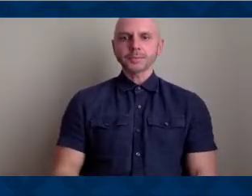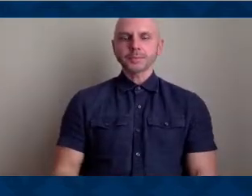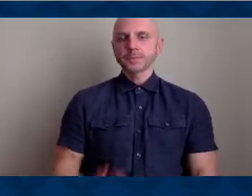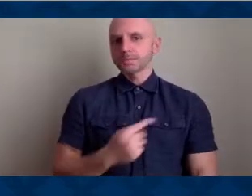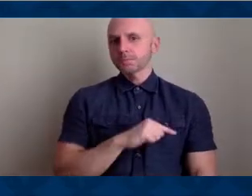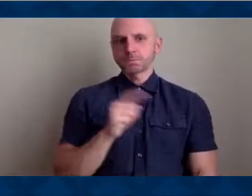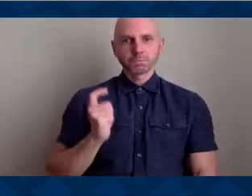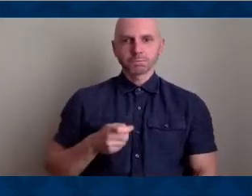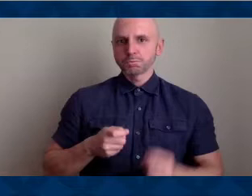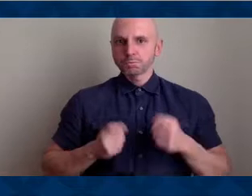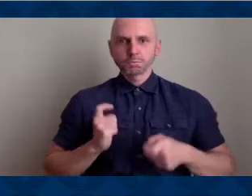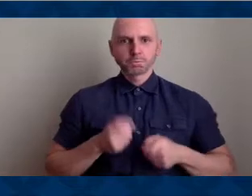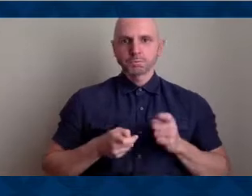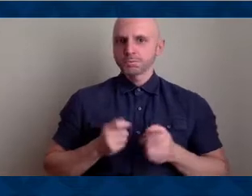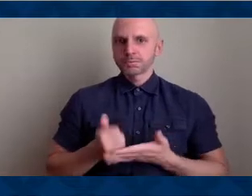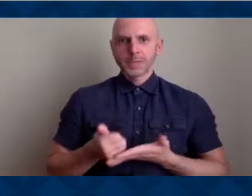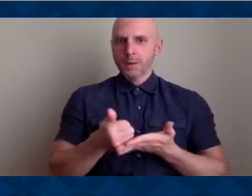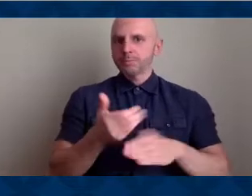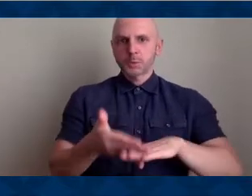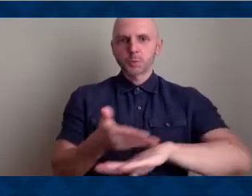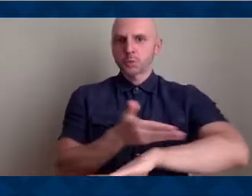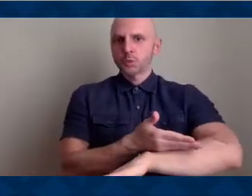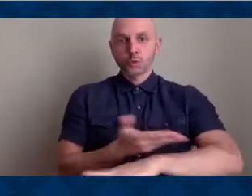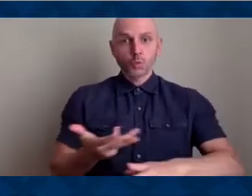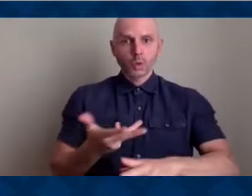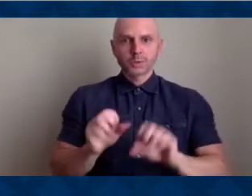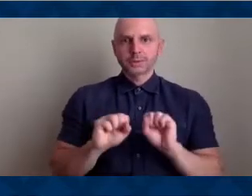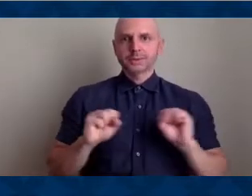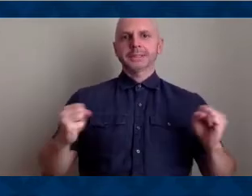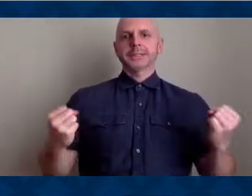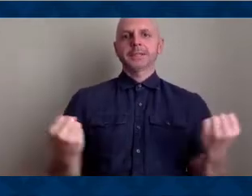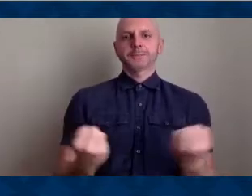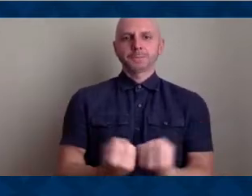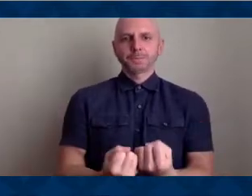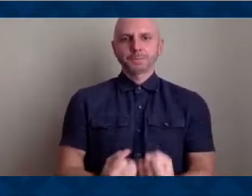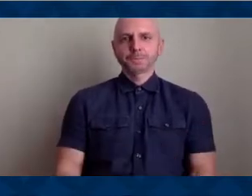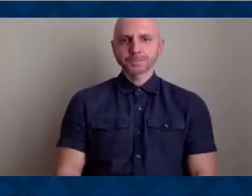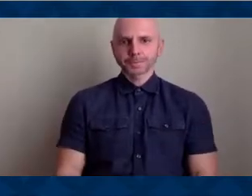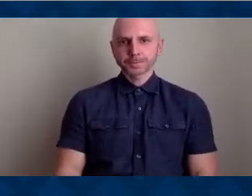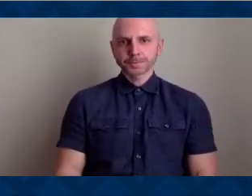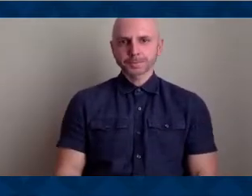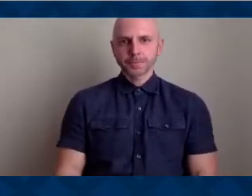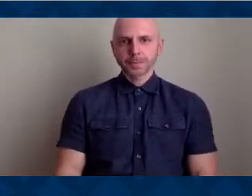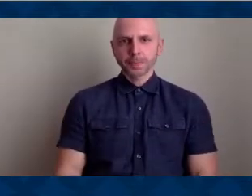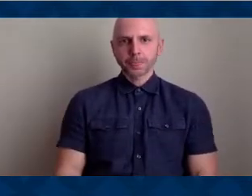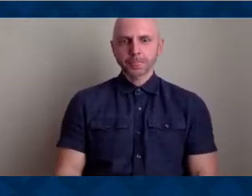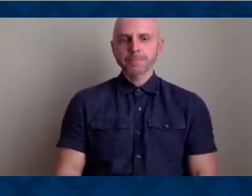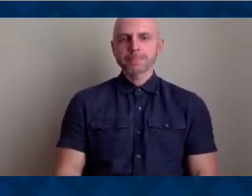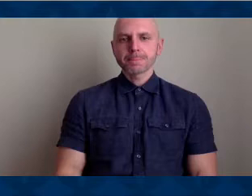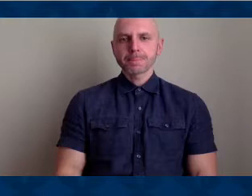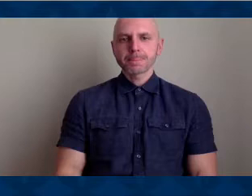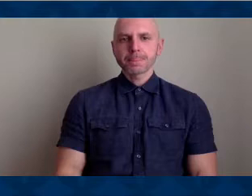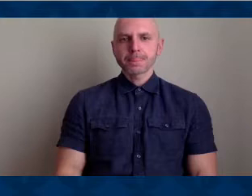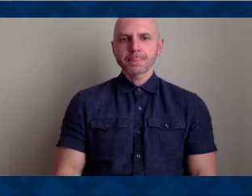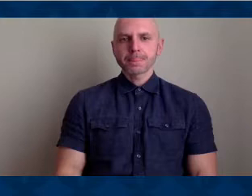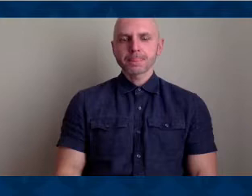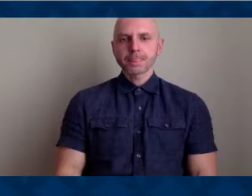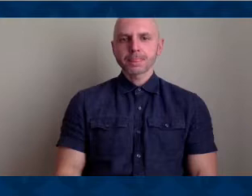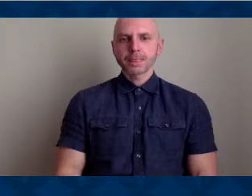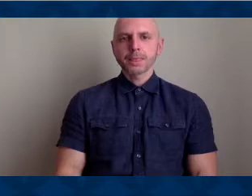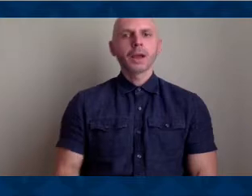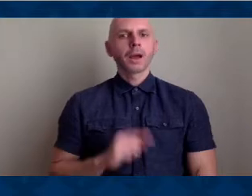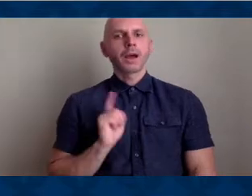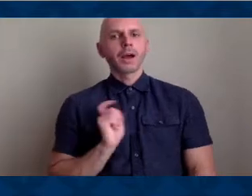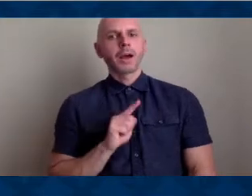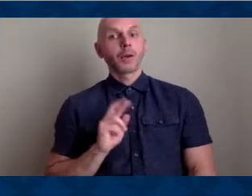society. And that's the greatest thing that we can say about what we've done here. Ross, how am I